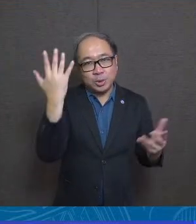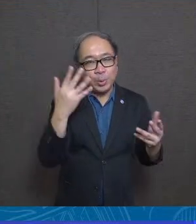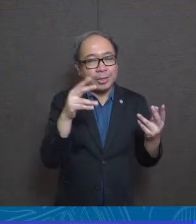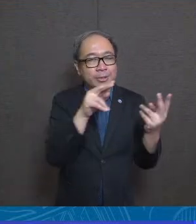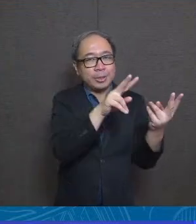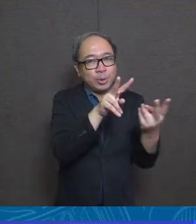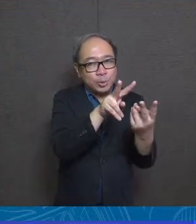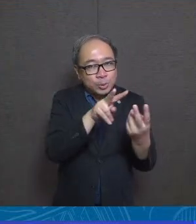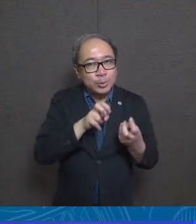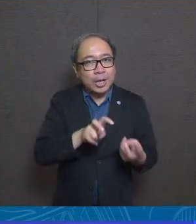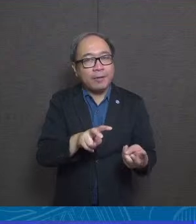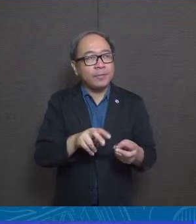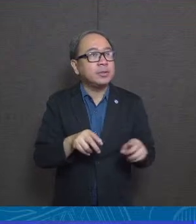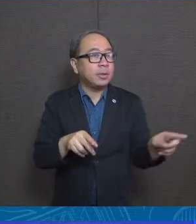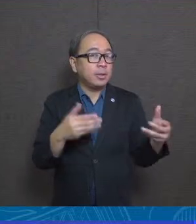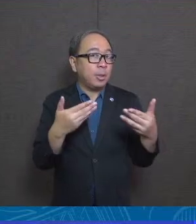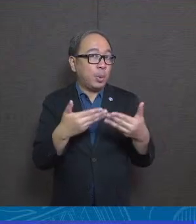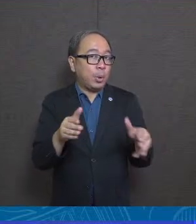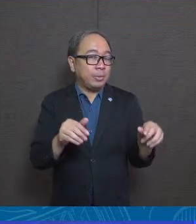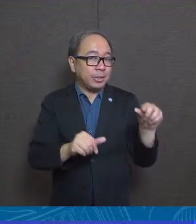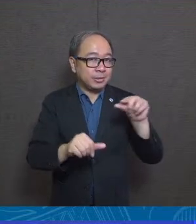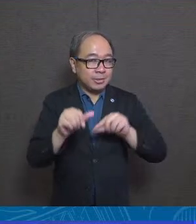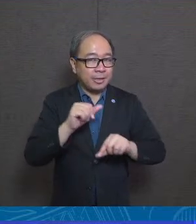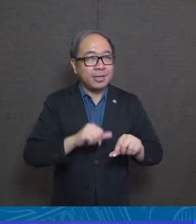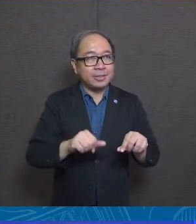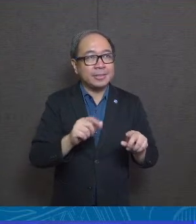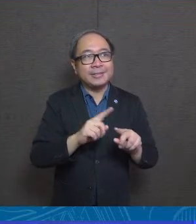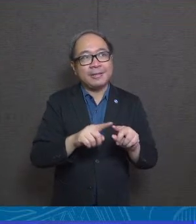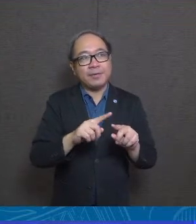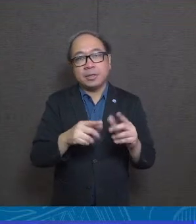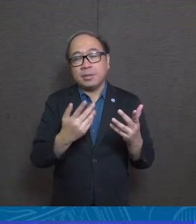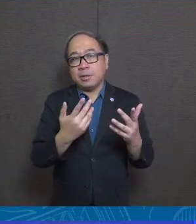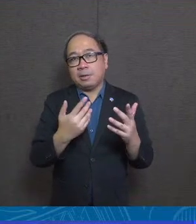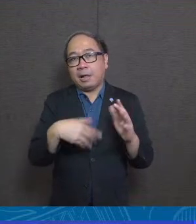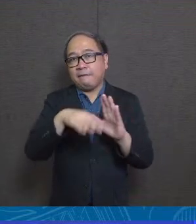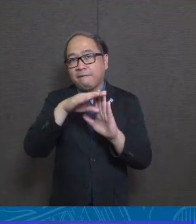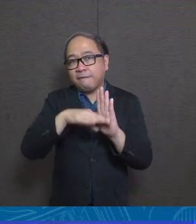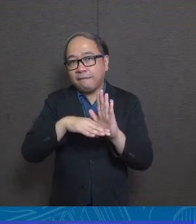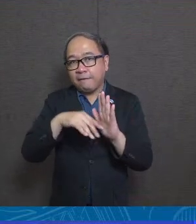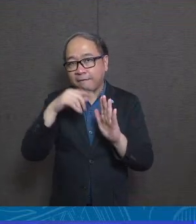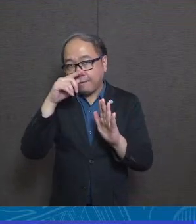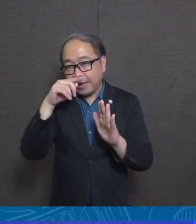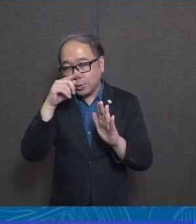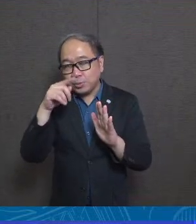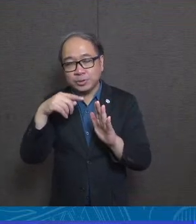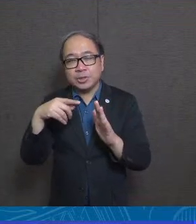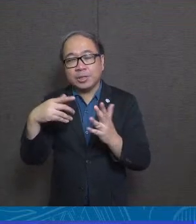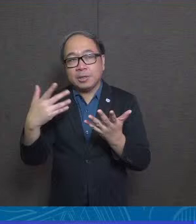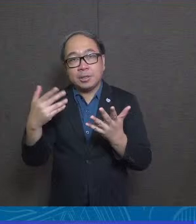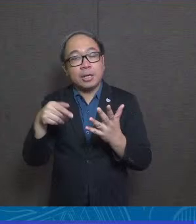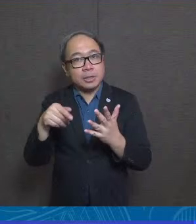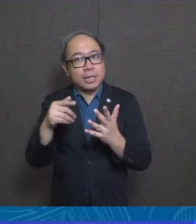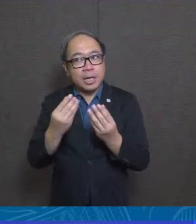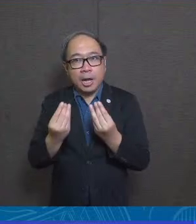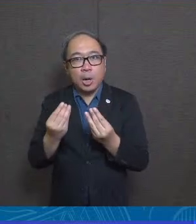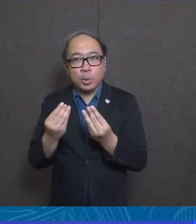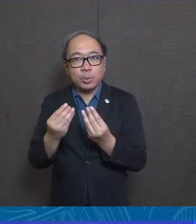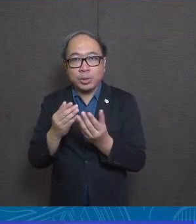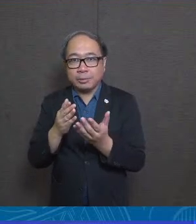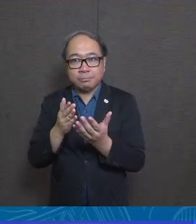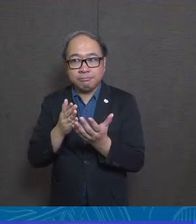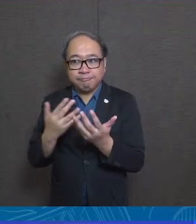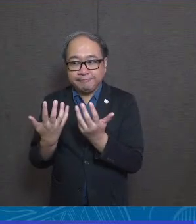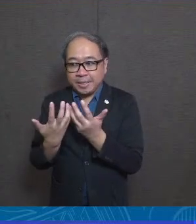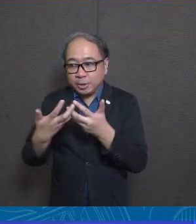this recommendation, is based also on several values and principles. Quality and integrity of science comes first.